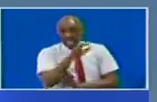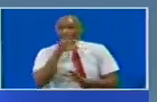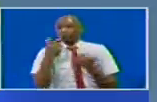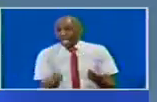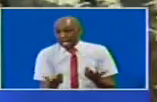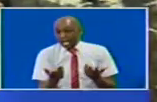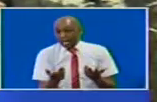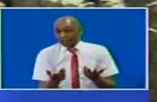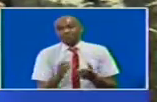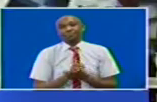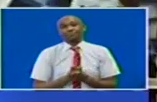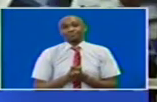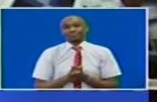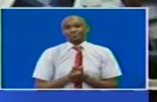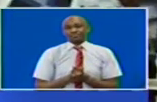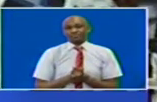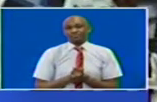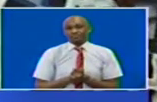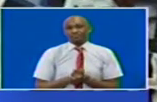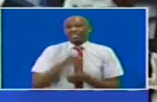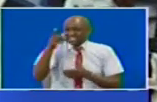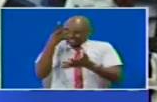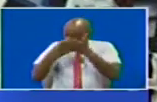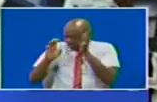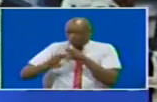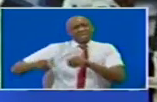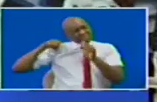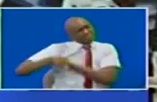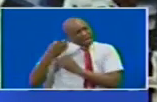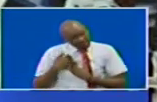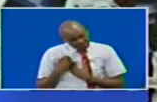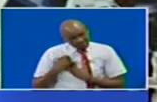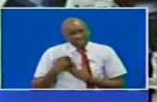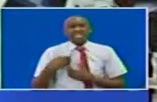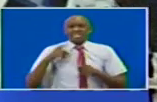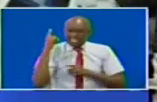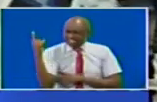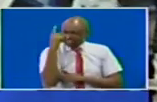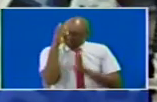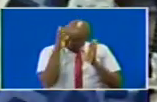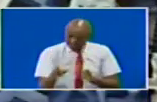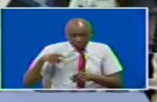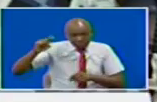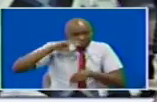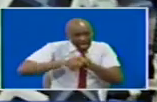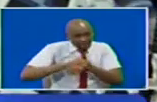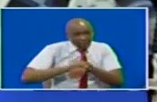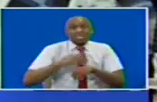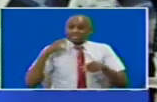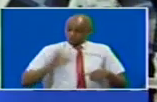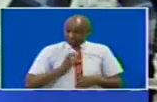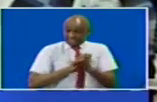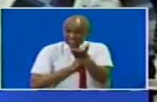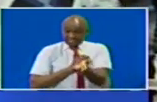investigation, Out of the Box Solutions. The network is intricate. The manner in which every witness who has come before this